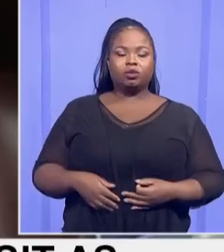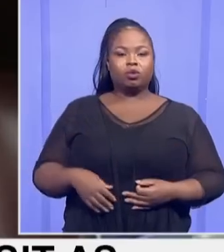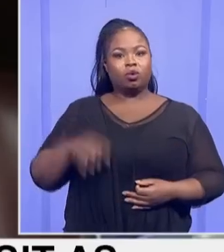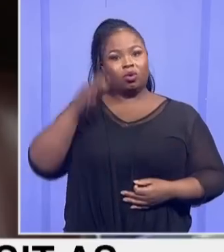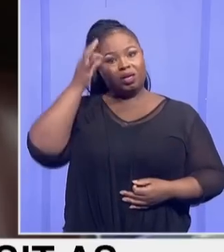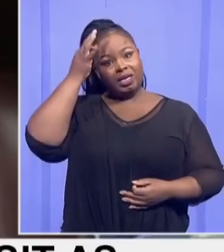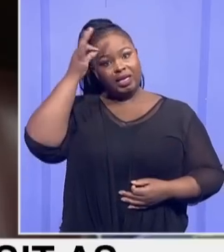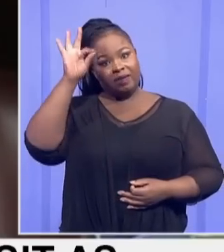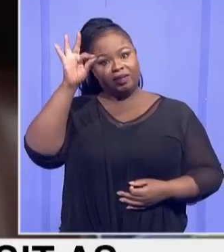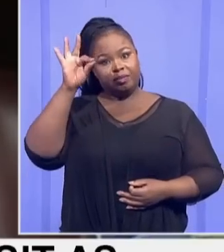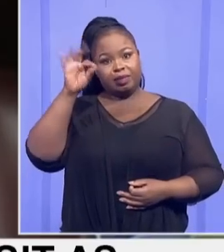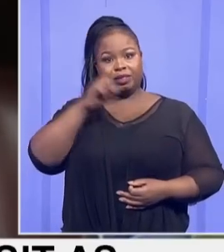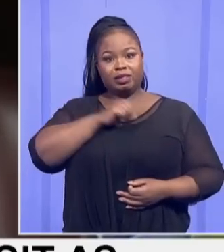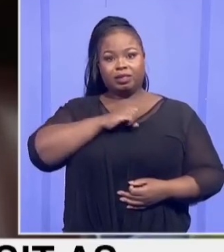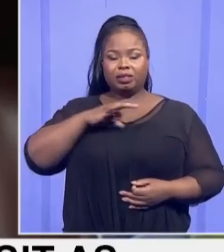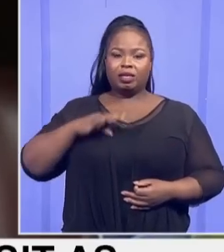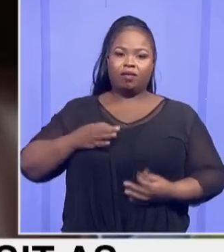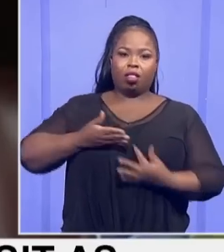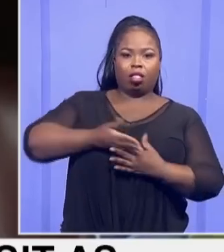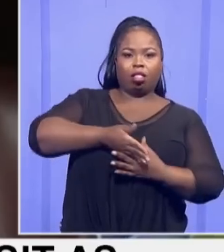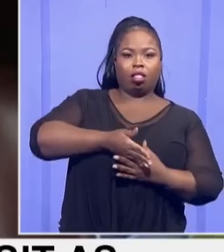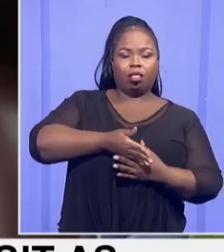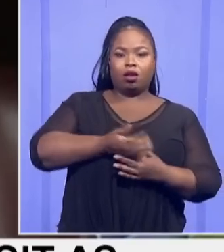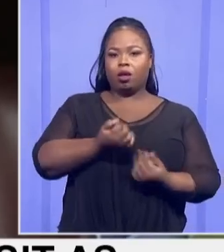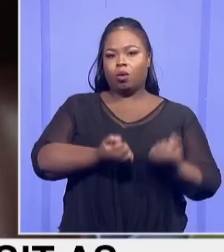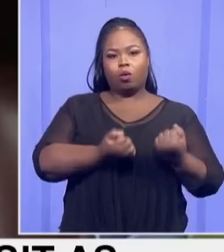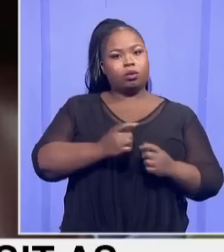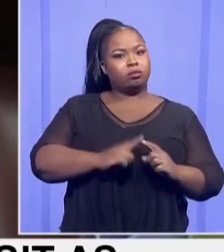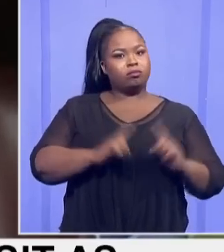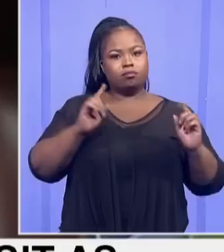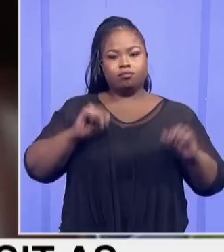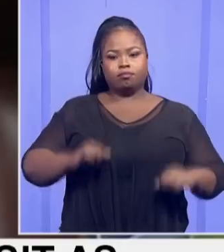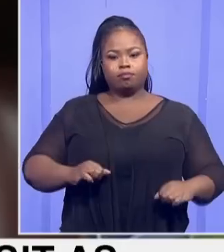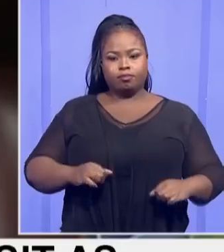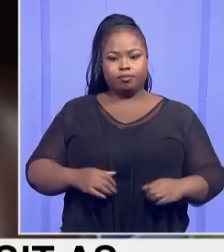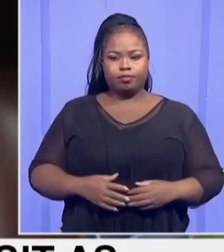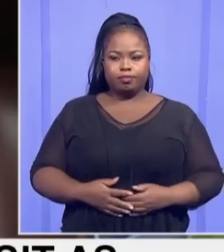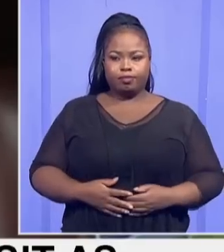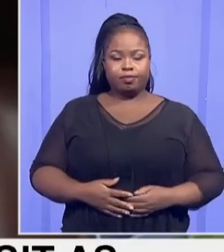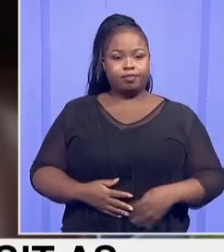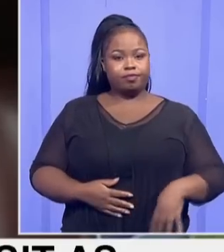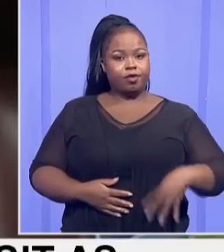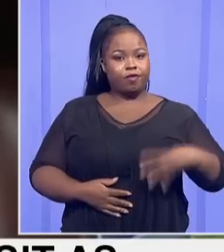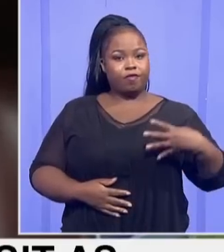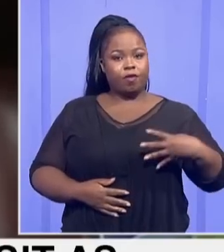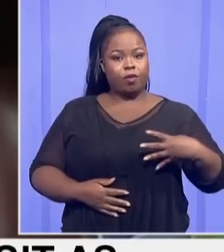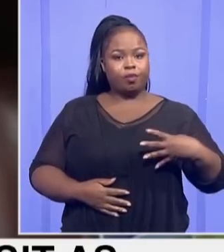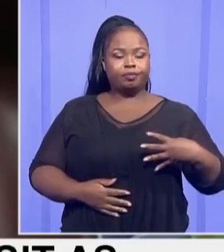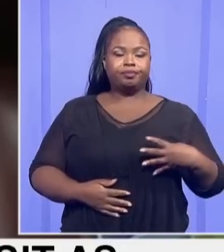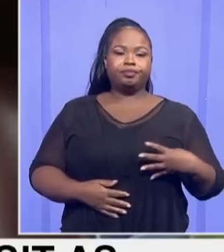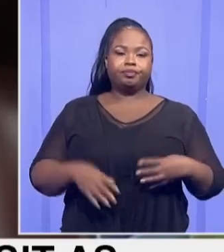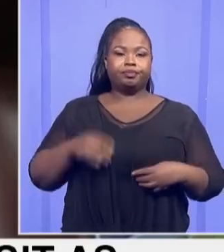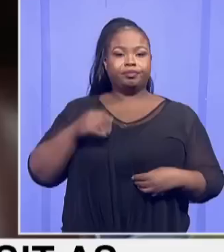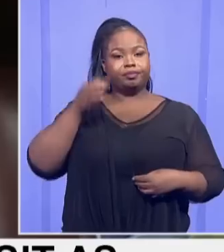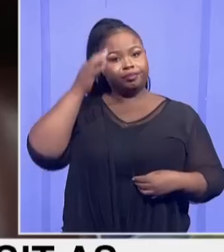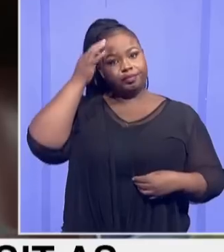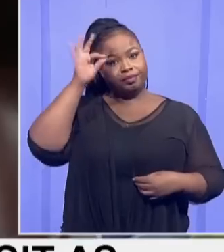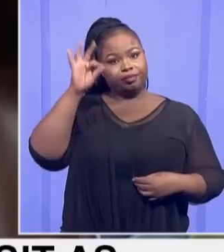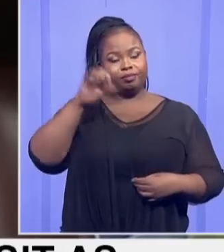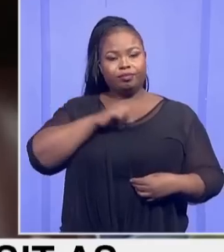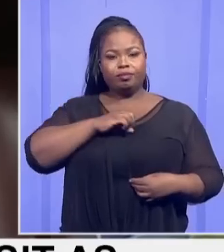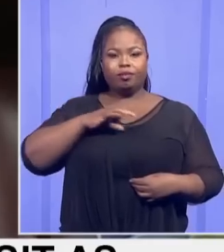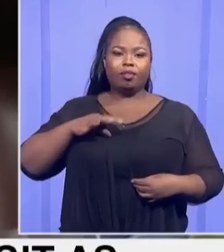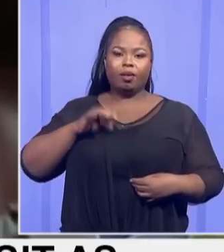interfere with the functioning of the courts. 4, organs of state, through legislative and other measures,